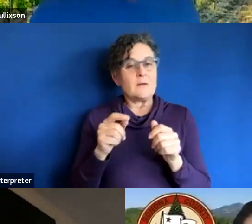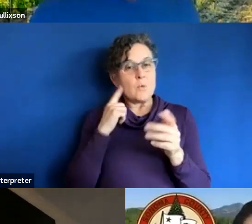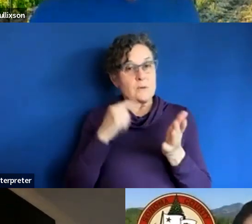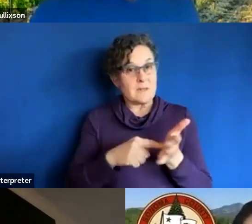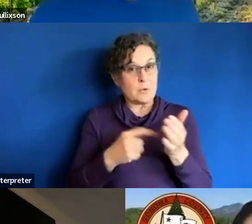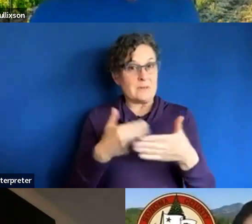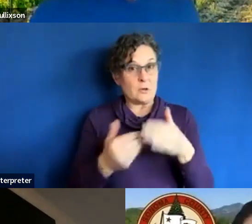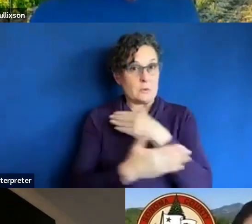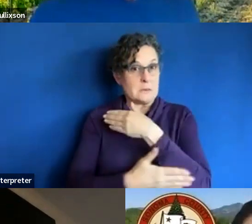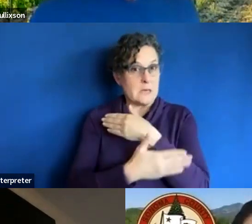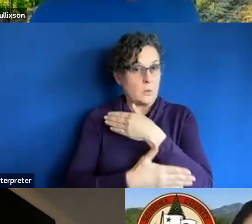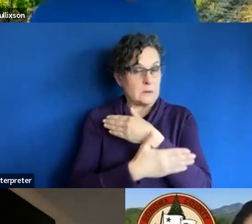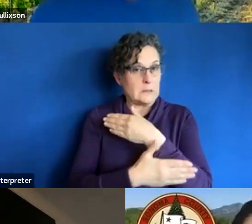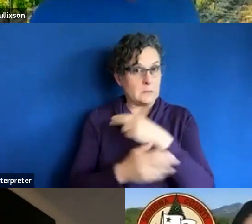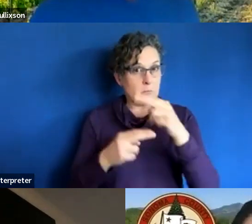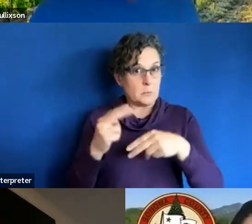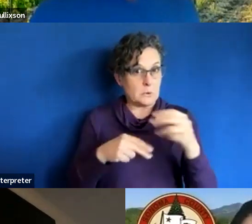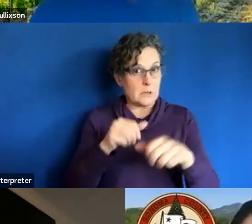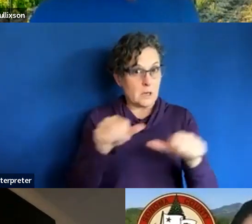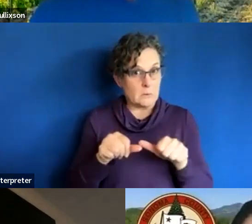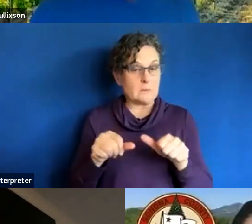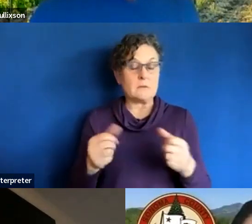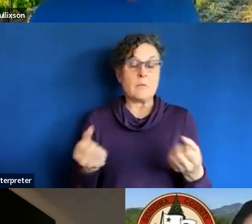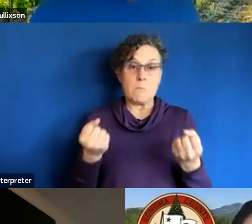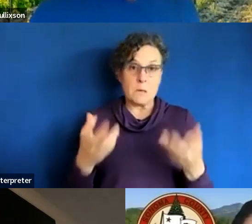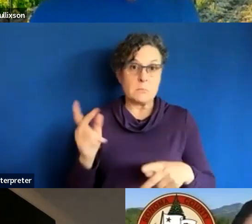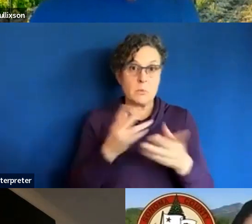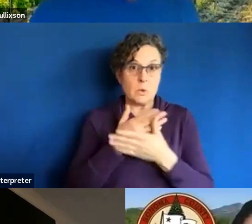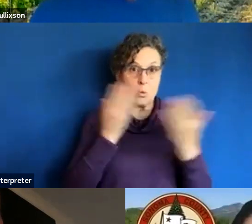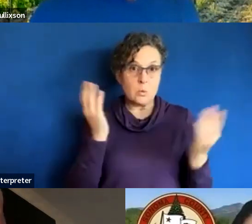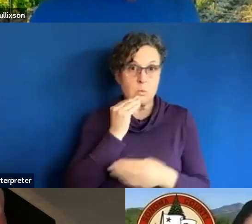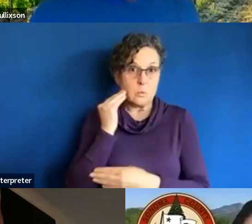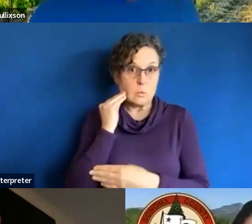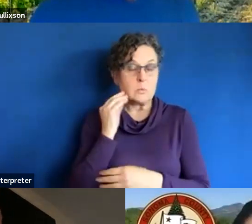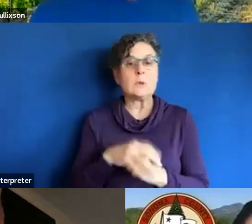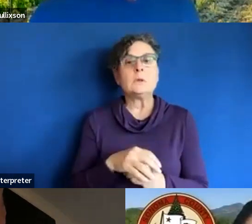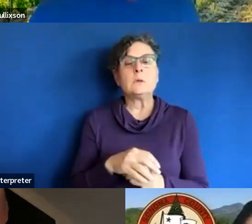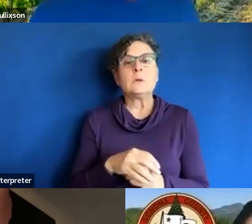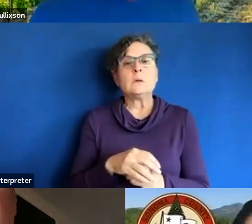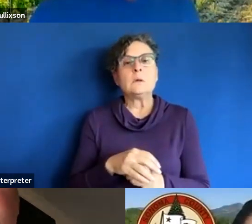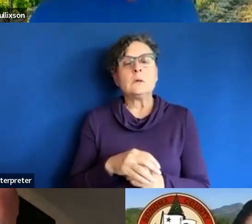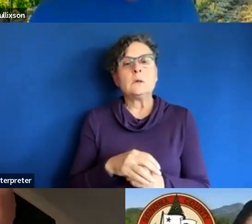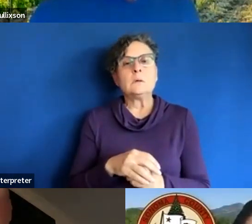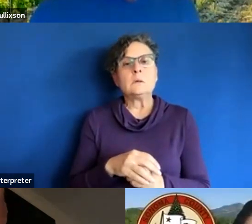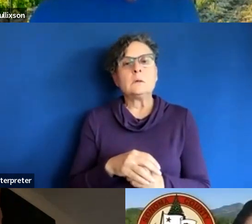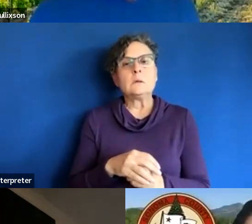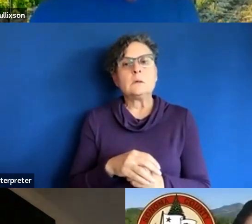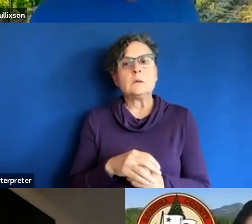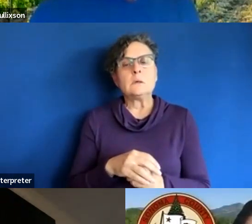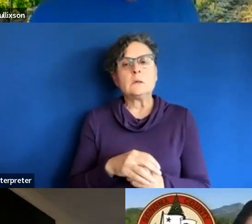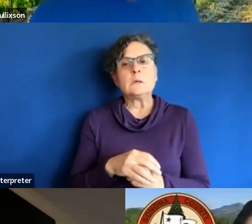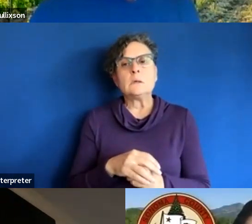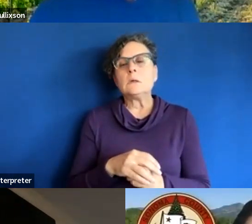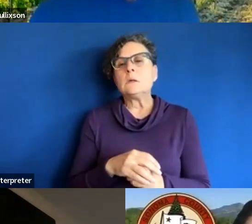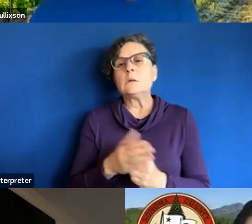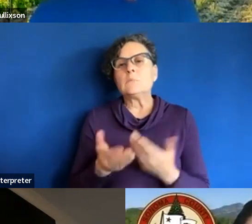I'm interested, really. I'd like to ask, I said it at a very high level, but maybe Tina Rivera with the Heart